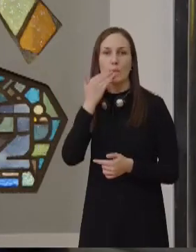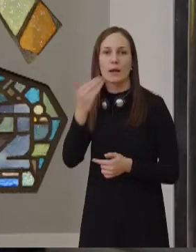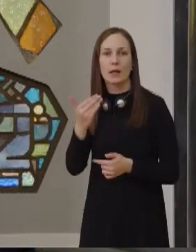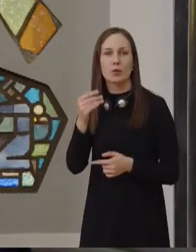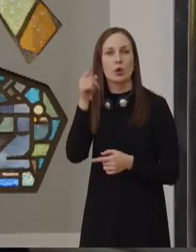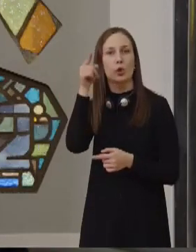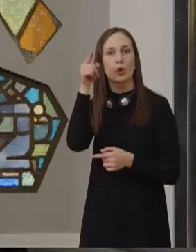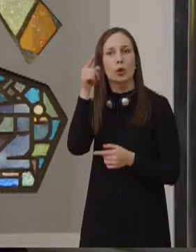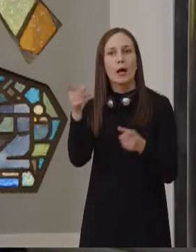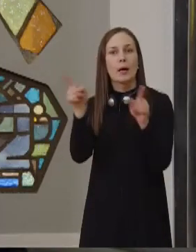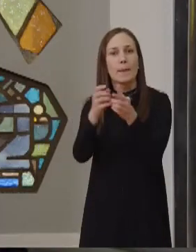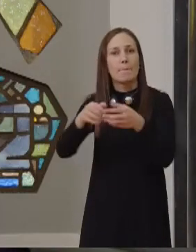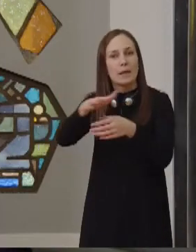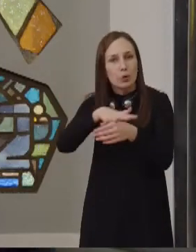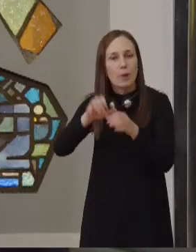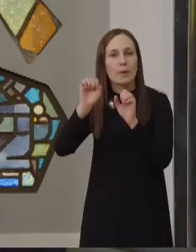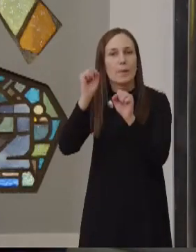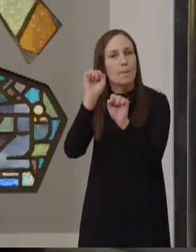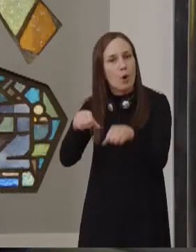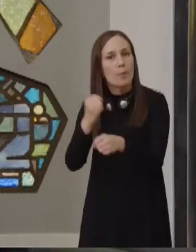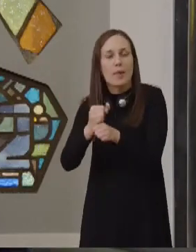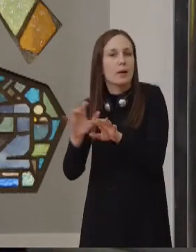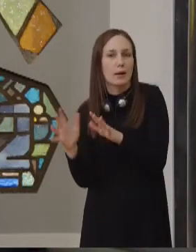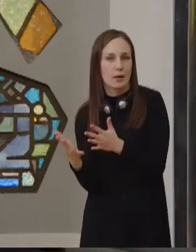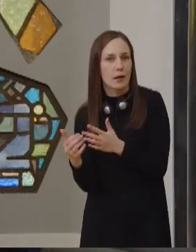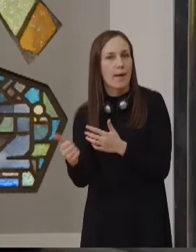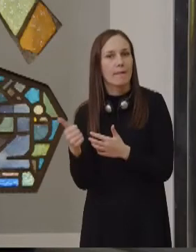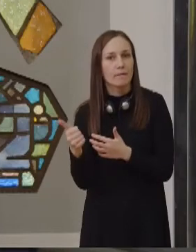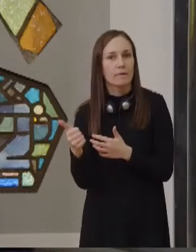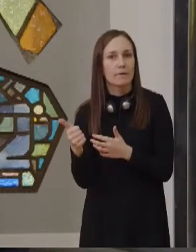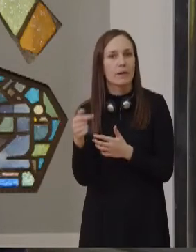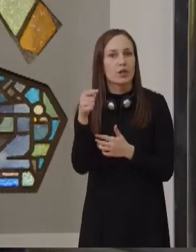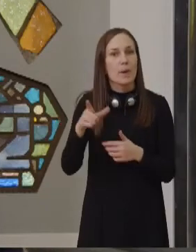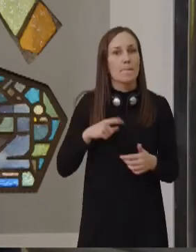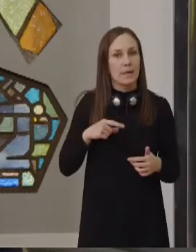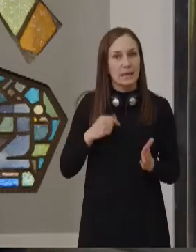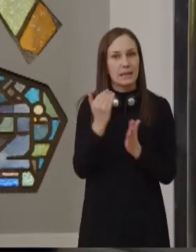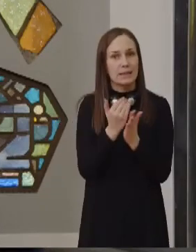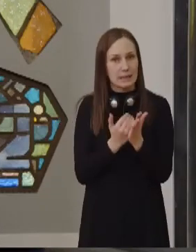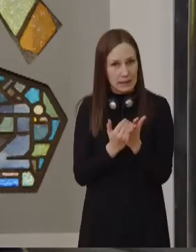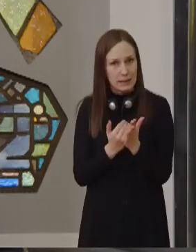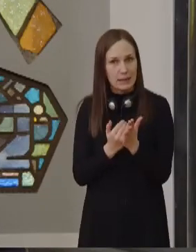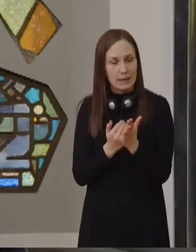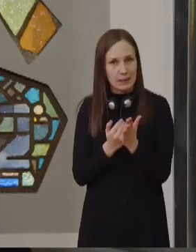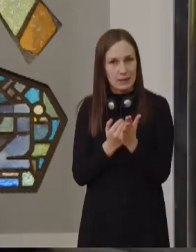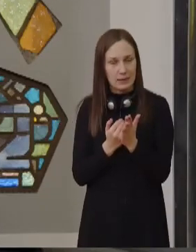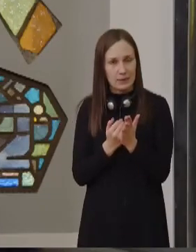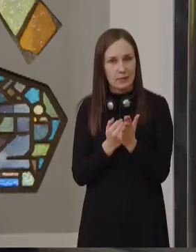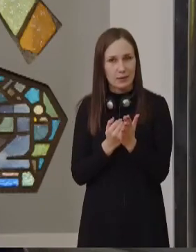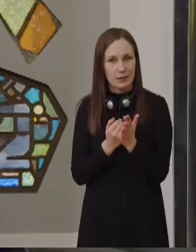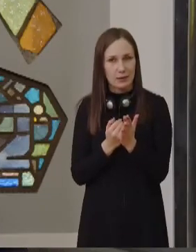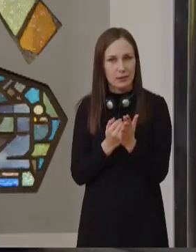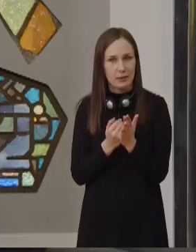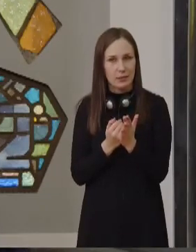radical side. I have a question to Mr. Raskevicius. Do you think the community itself could